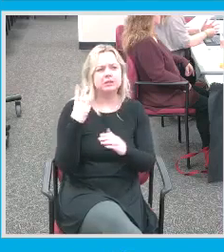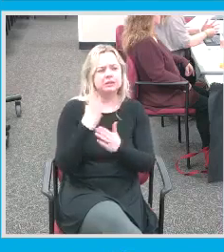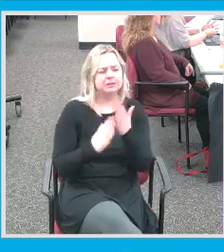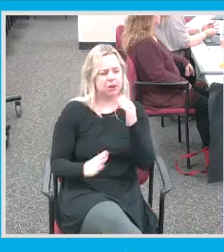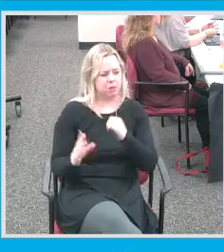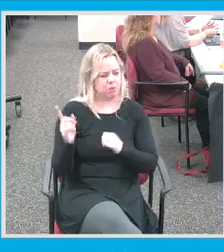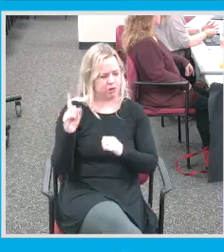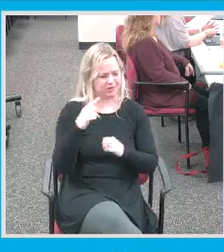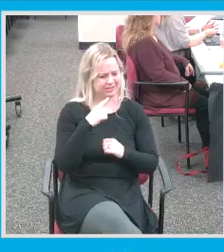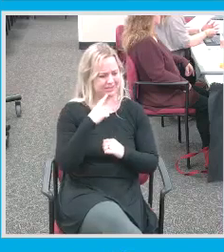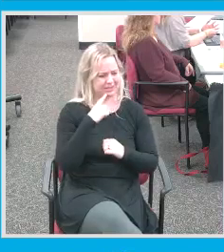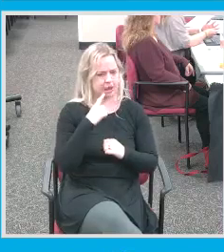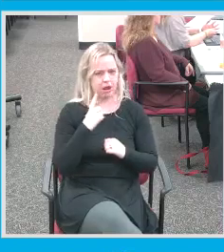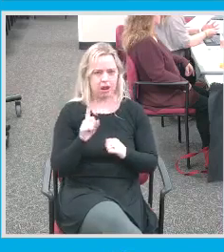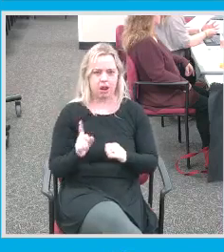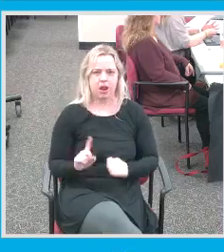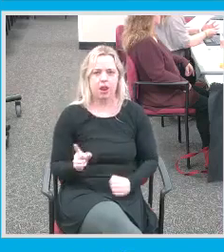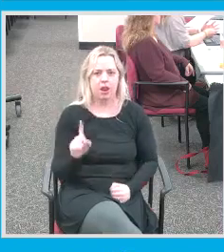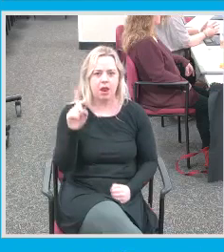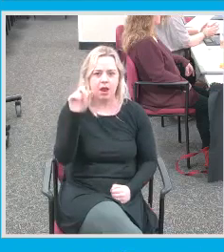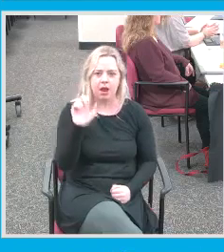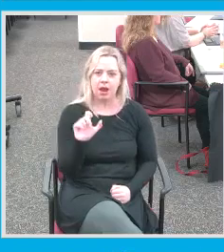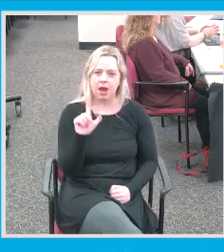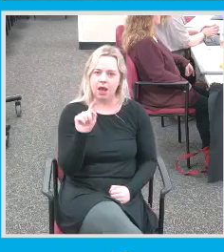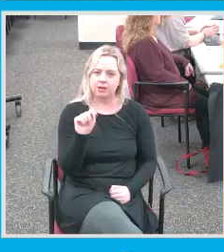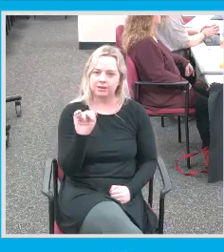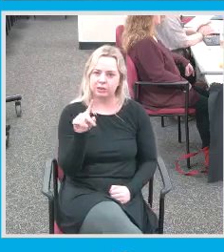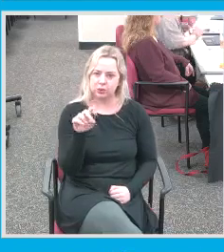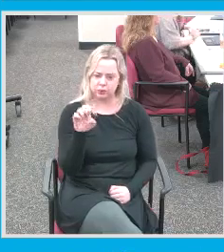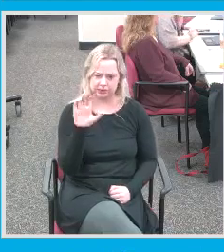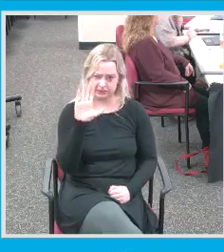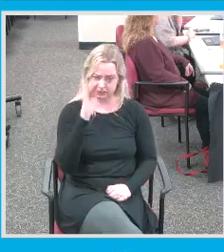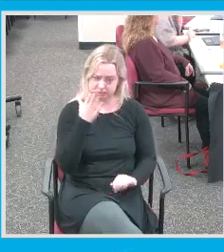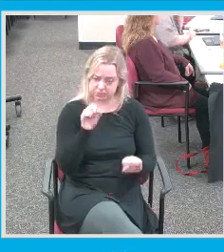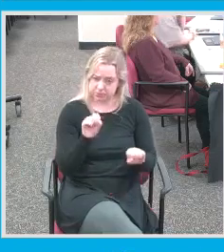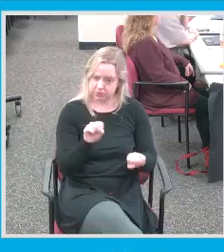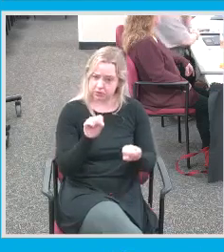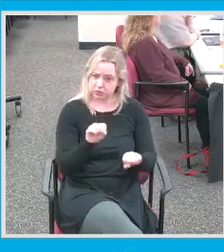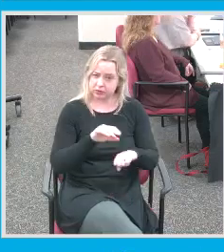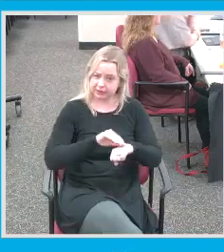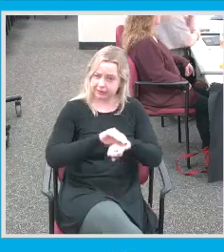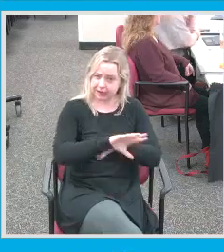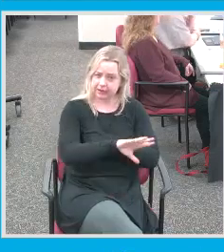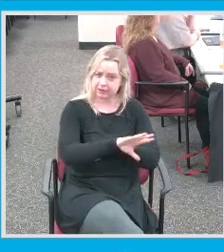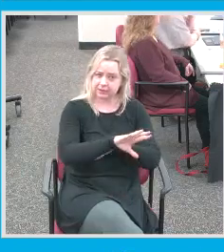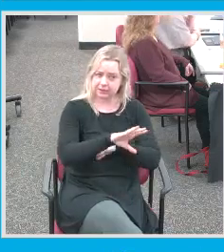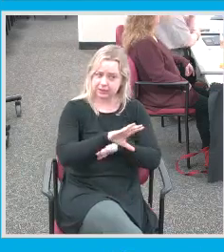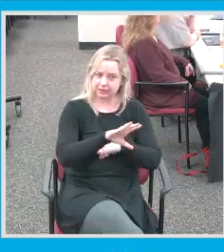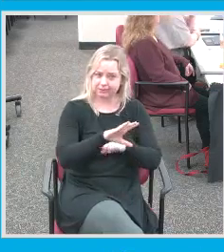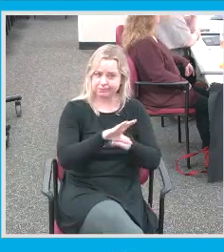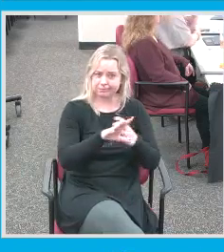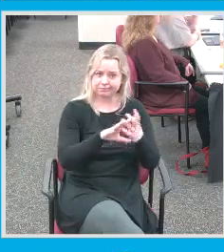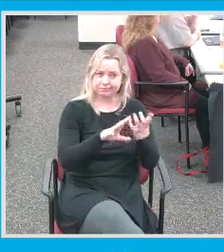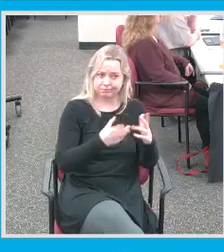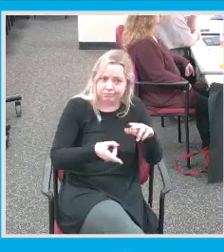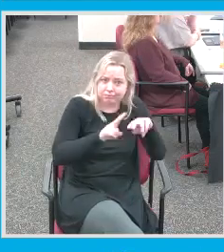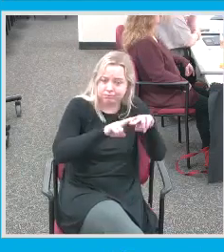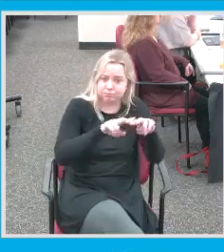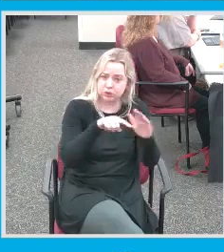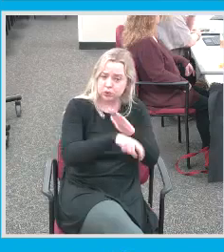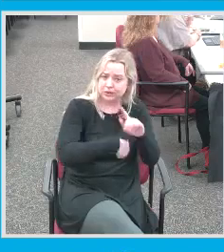elevation, there's at least a correlation with suicide numbers. cities or communities at